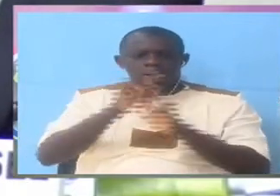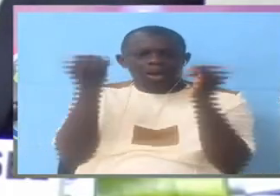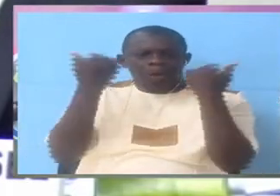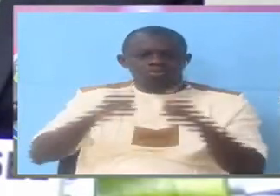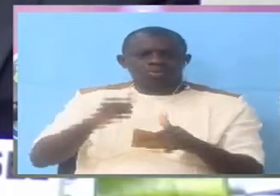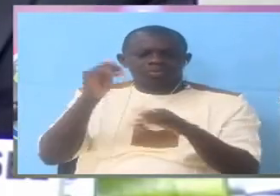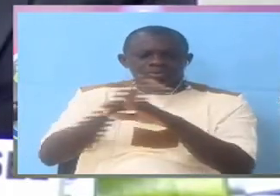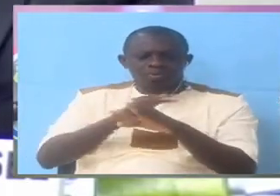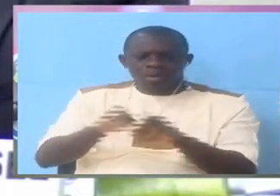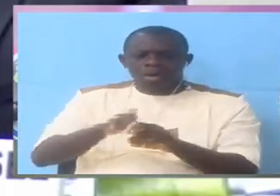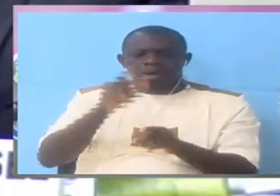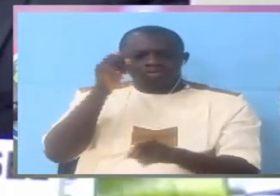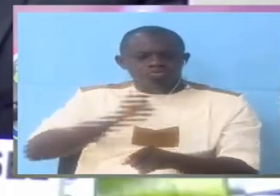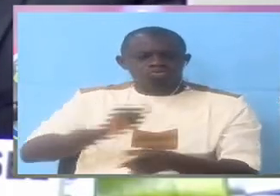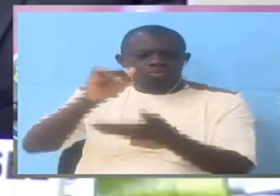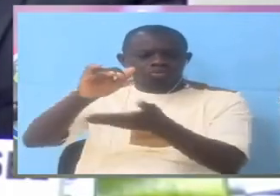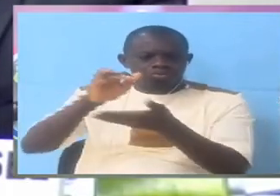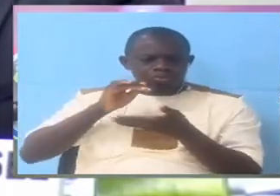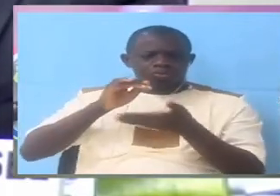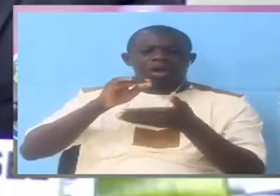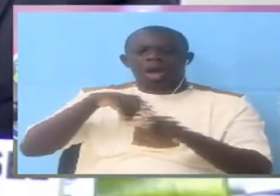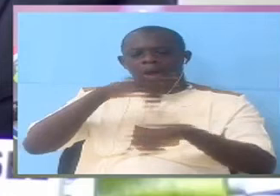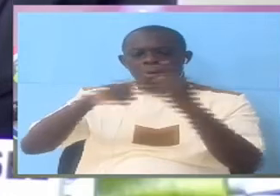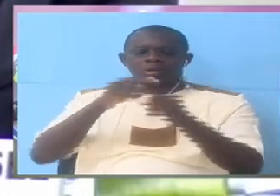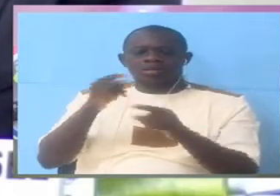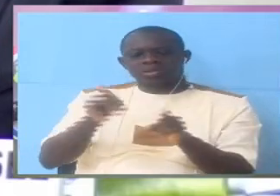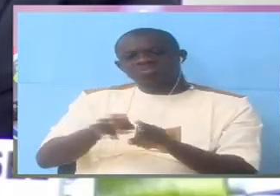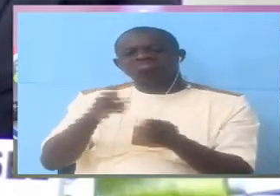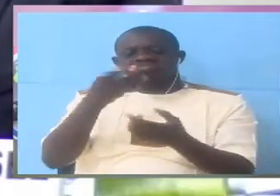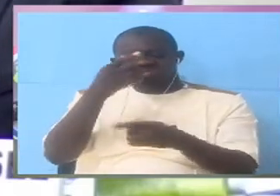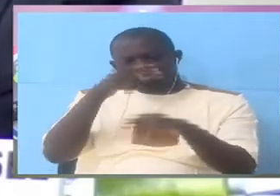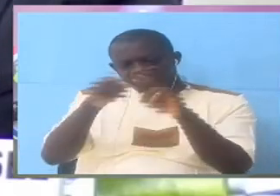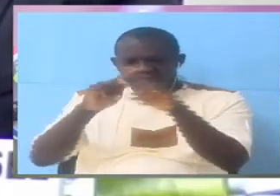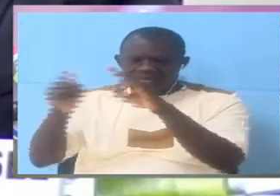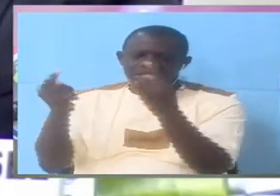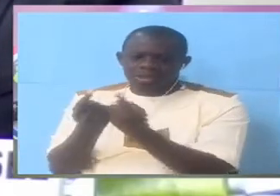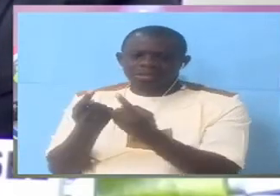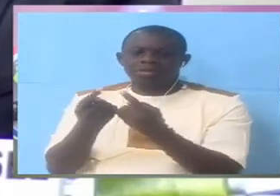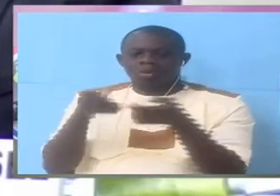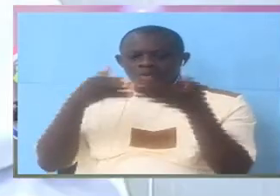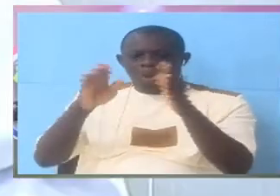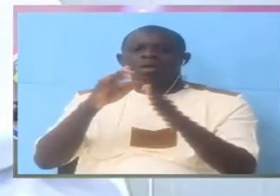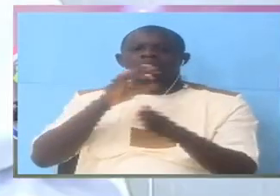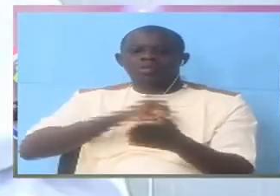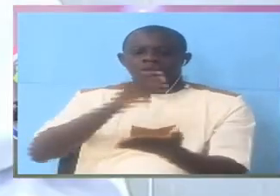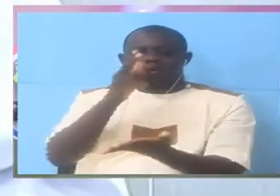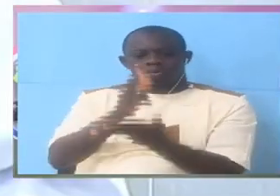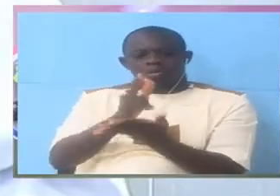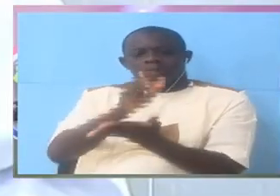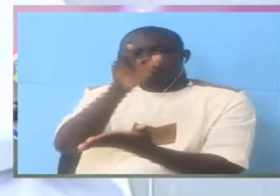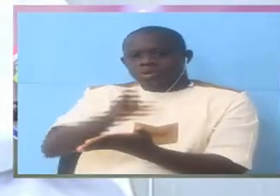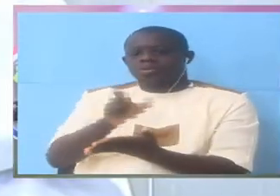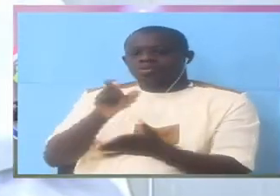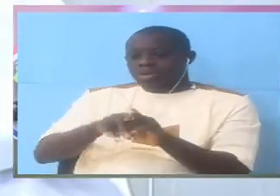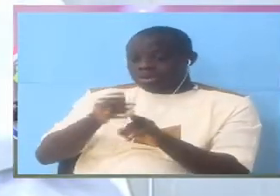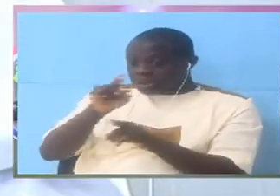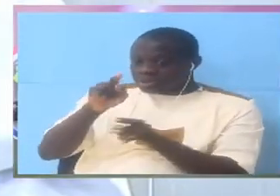to secure convictions. That was the system, Mr. That was more or less a soldier affair.